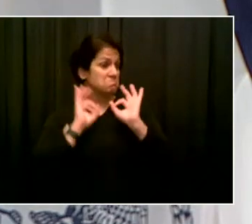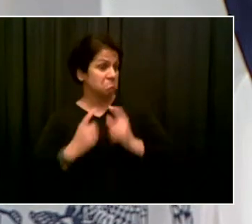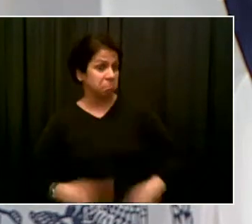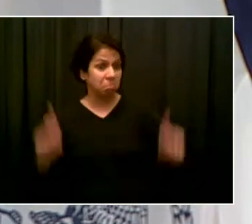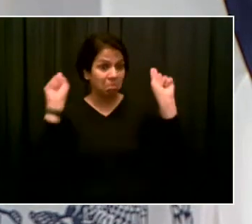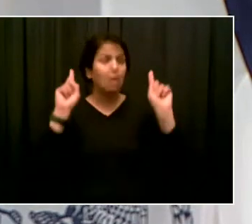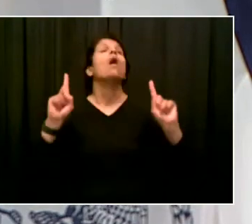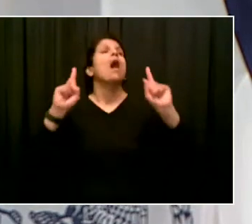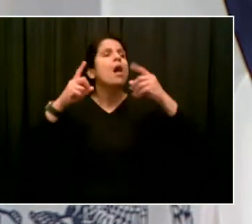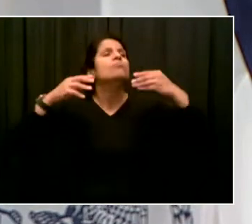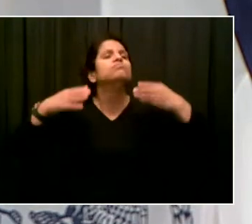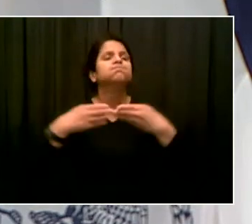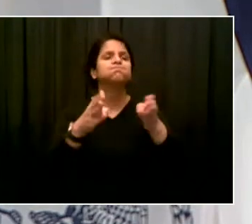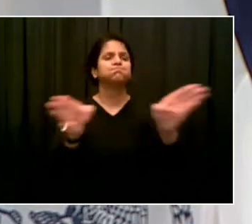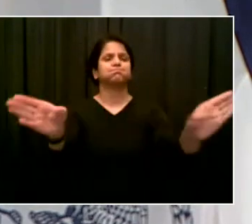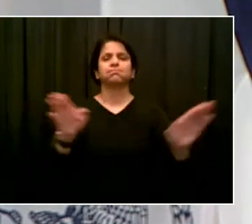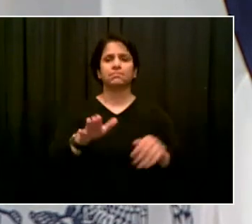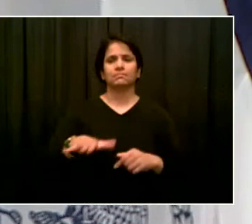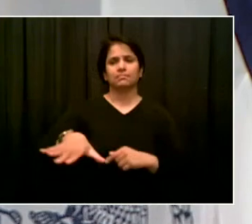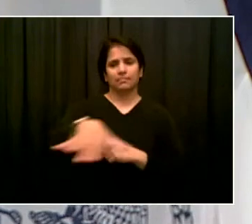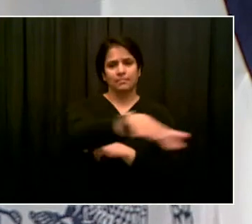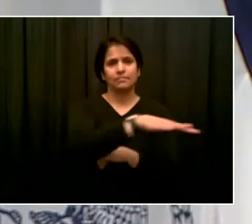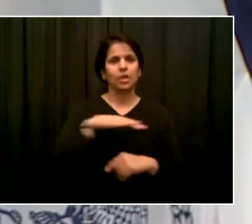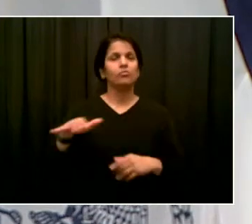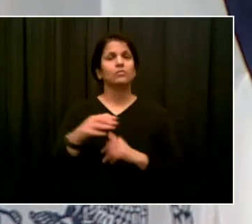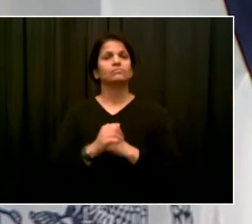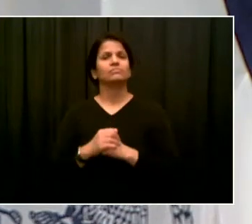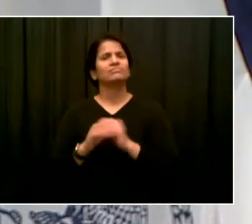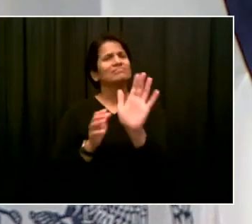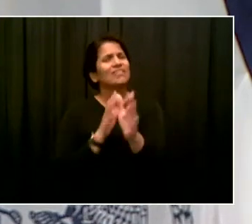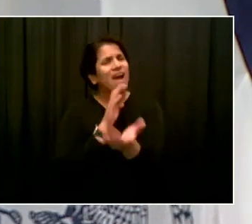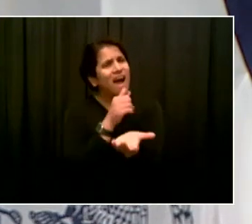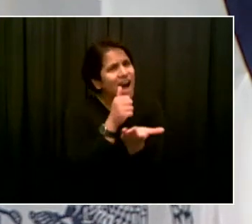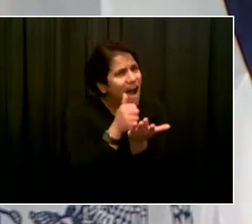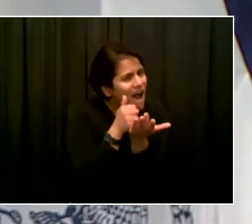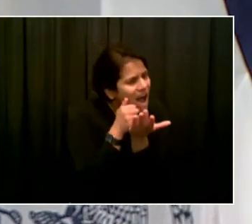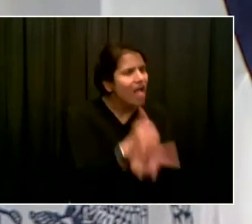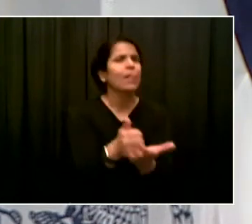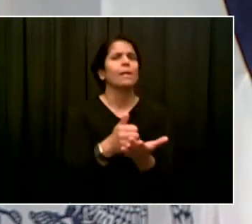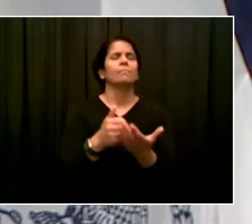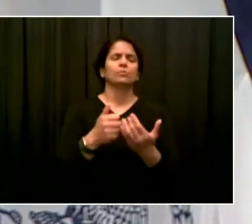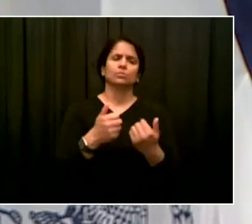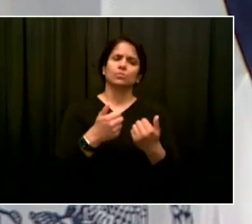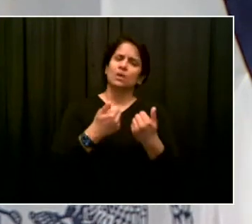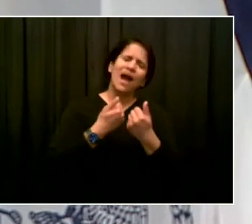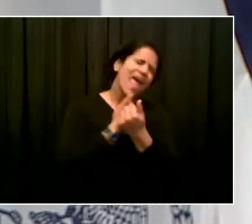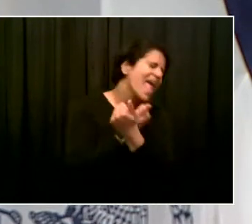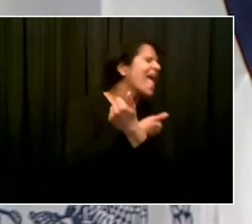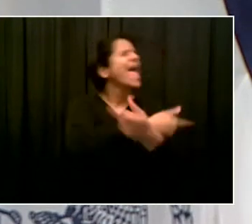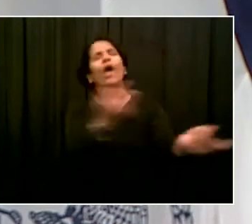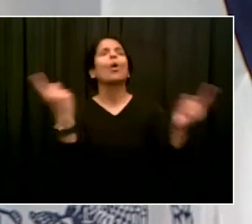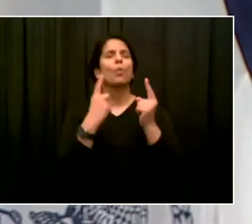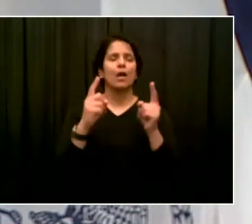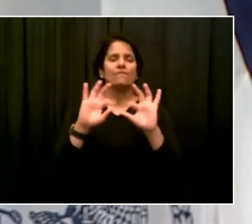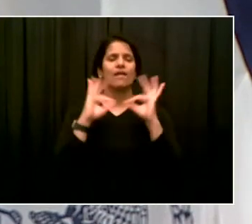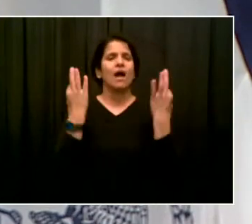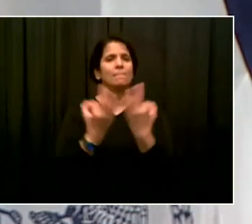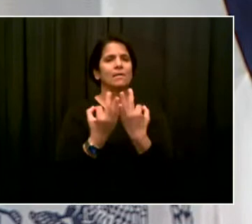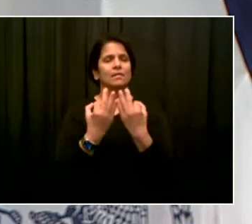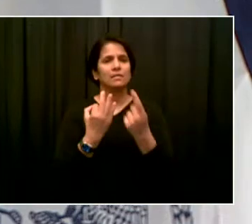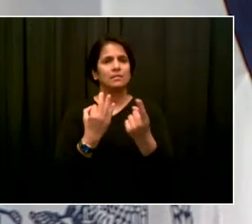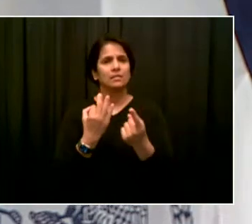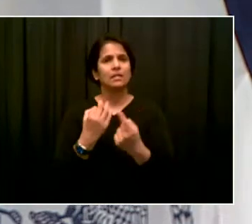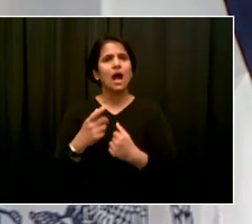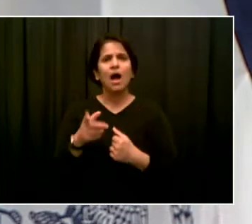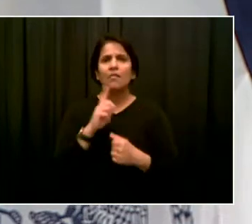for families everywhere in this city. And I think for a lot of families, it's going to be a big difference maker. We